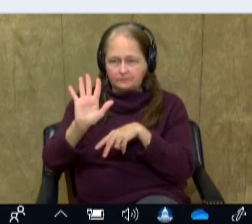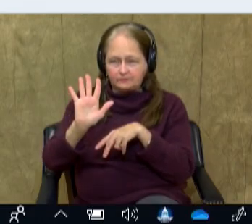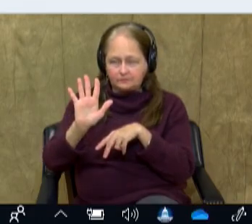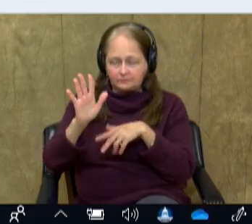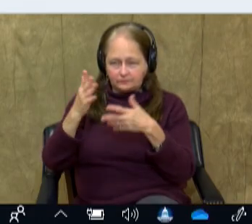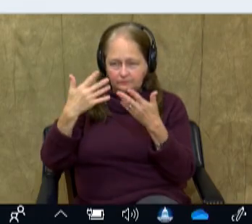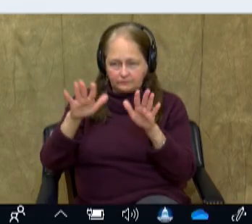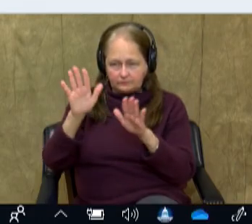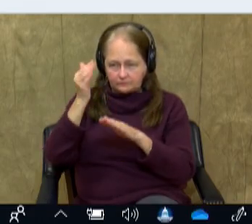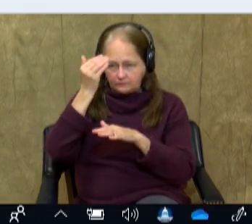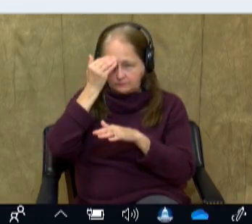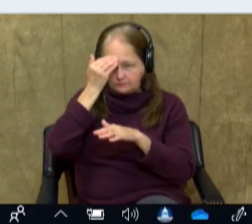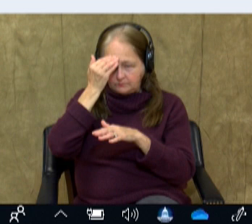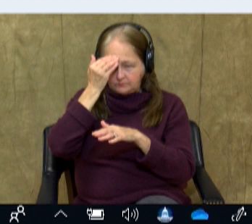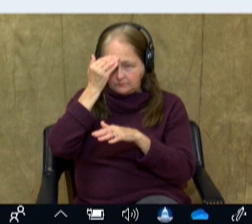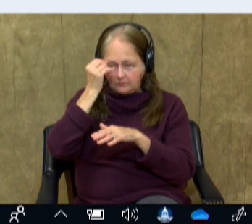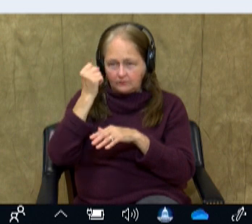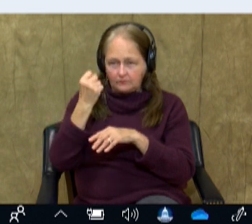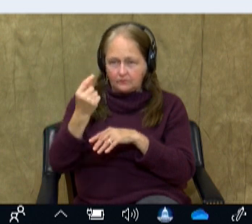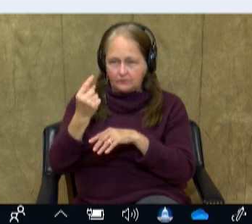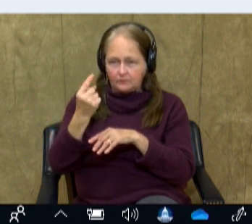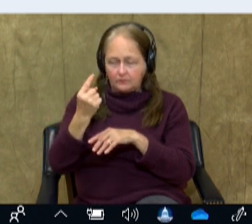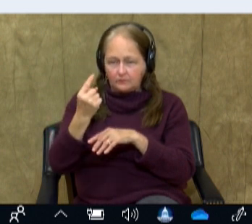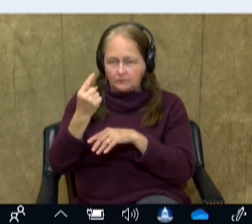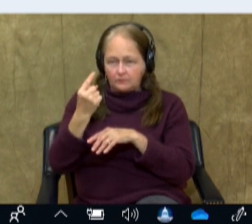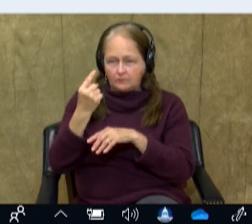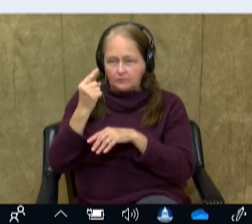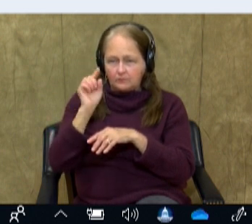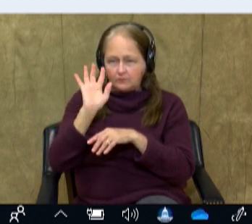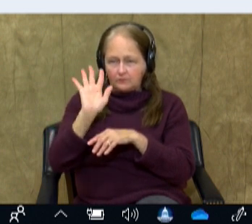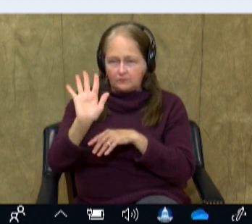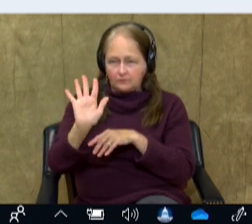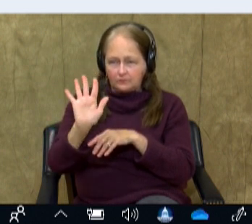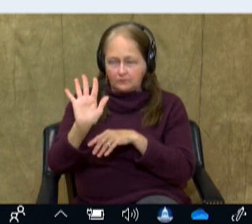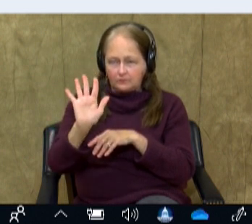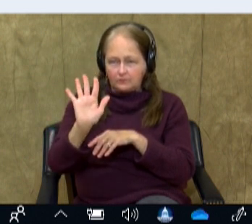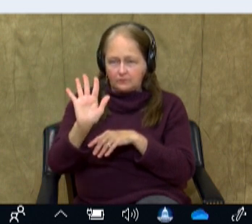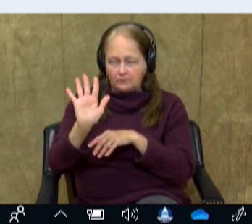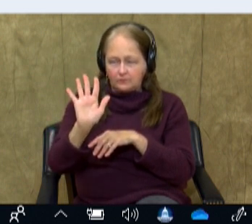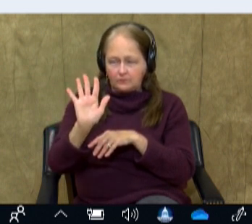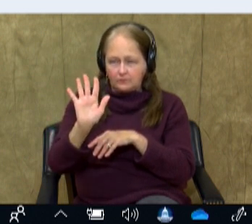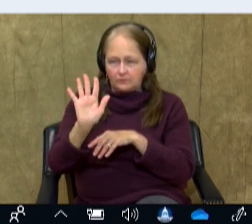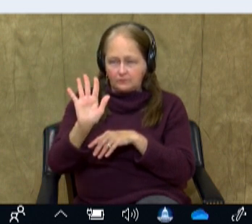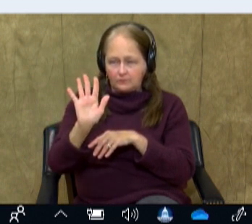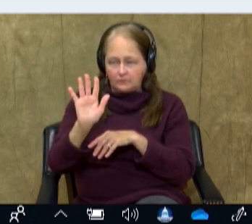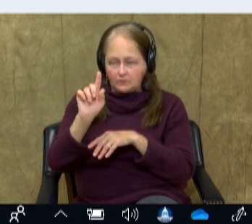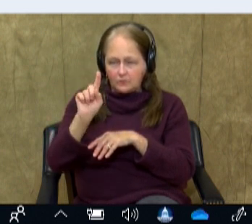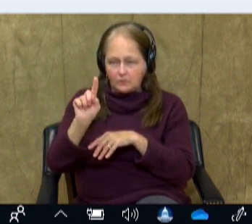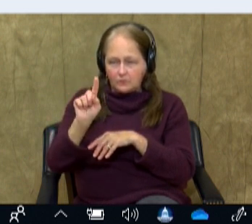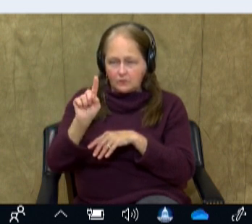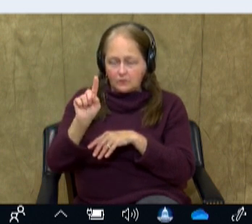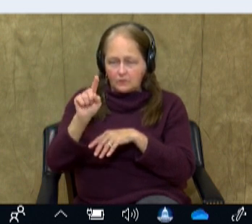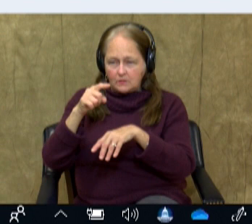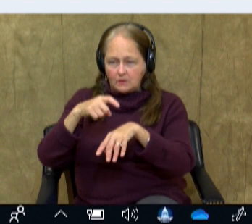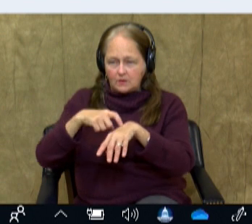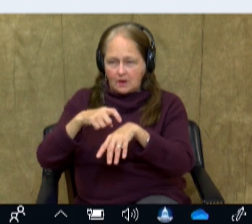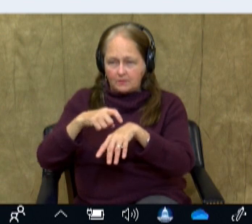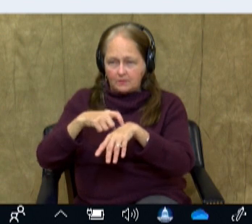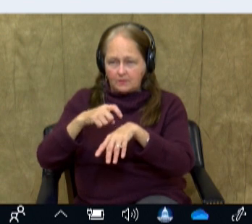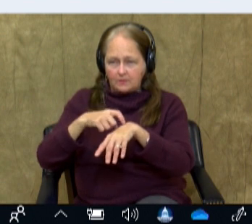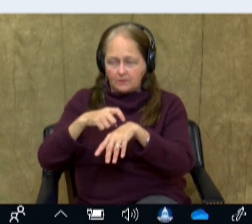We already know there was 1 5, which comes up 1